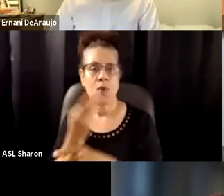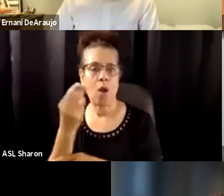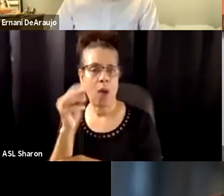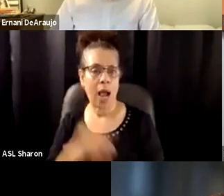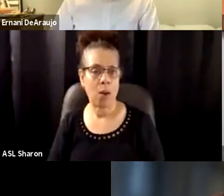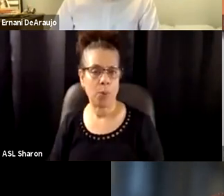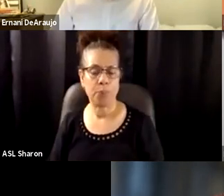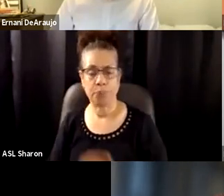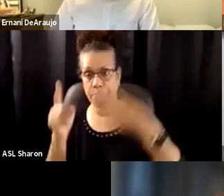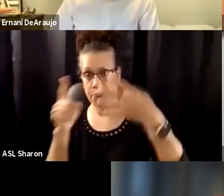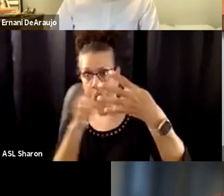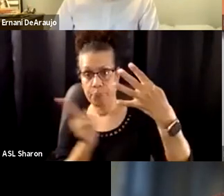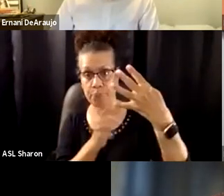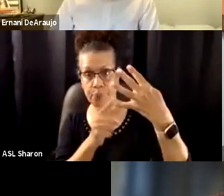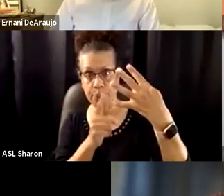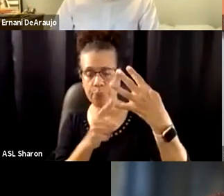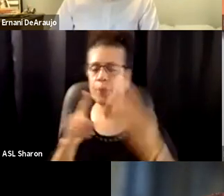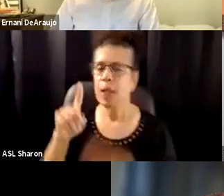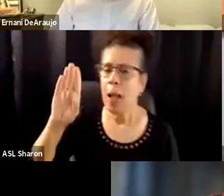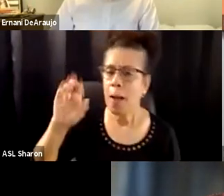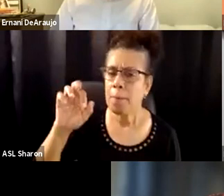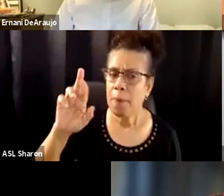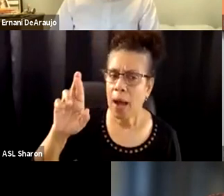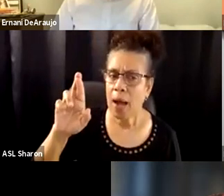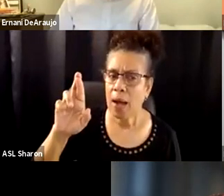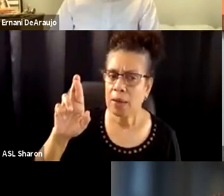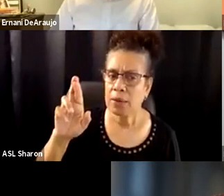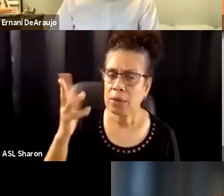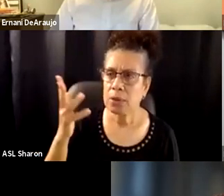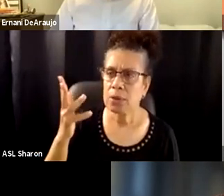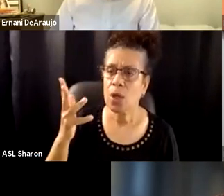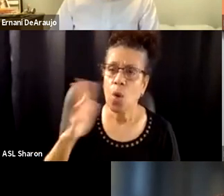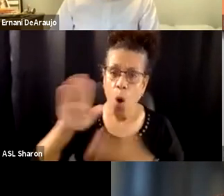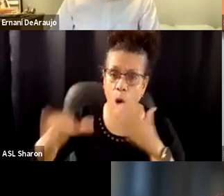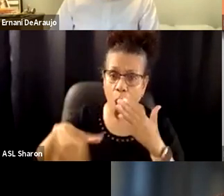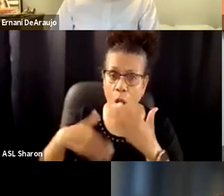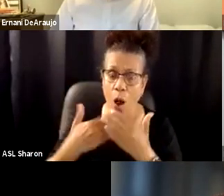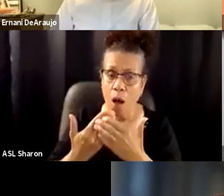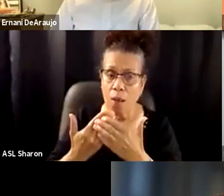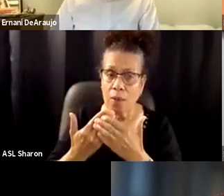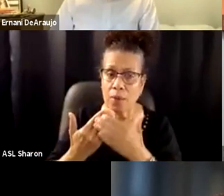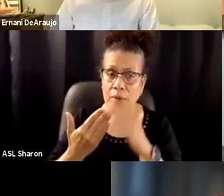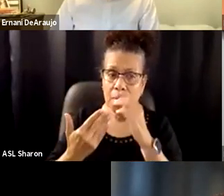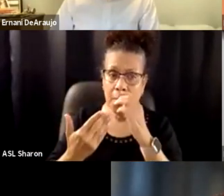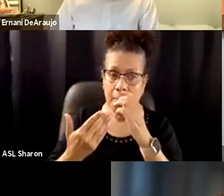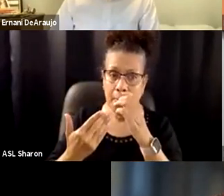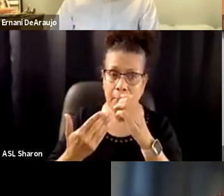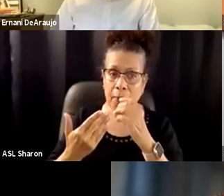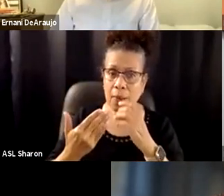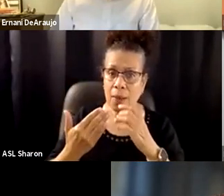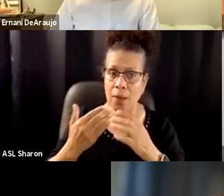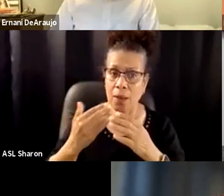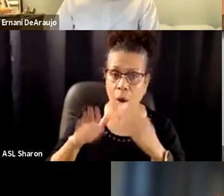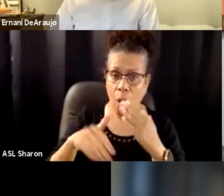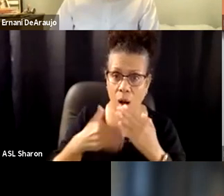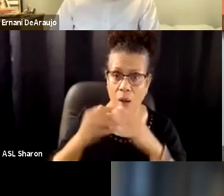and then also along with the bars or wires in the windows will all the bars or wires and all the schools be taken down because it could be a